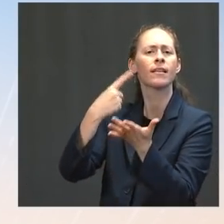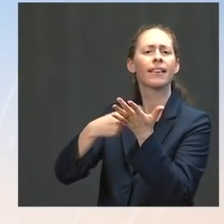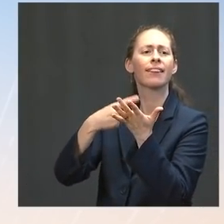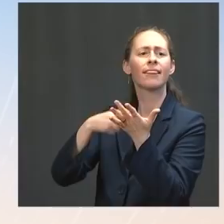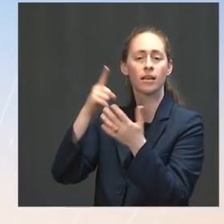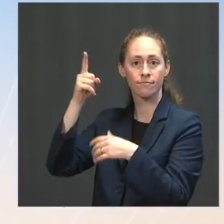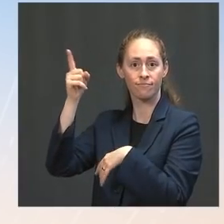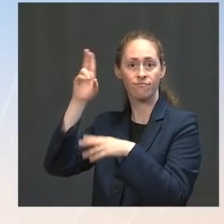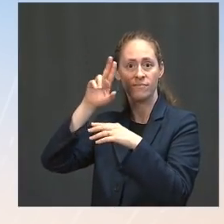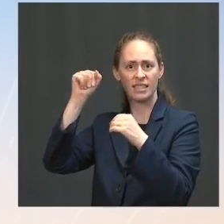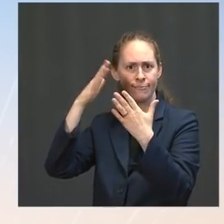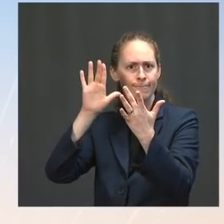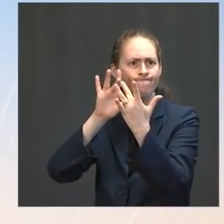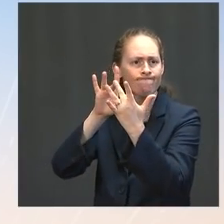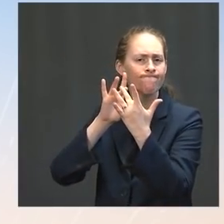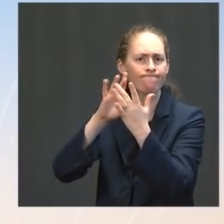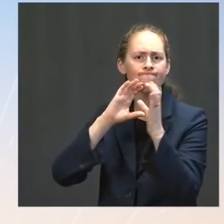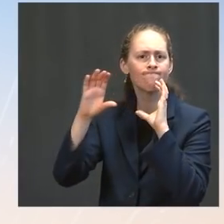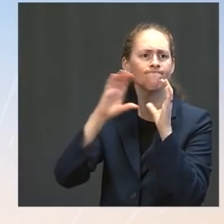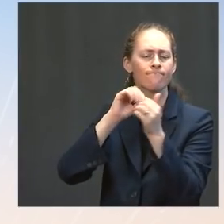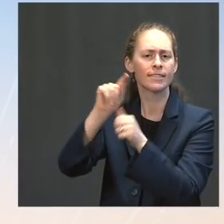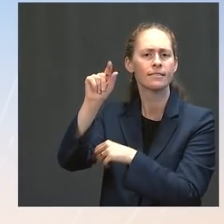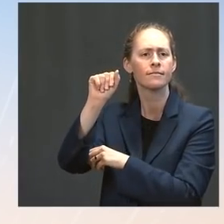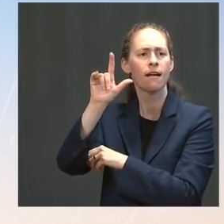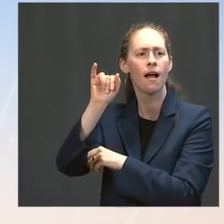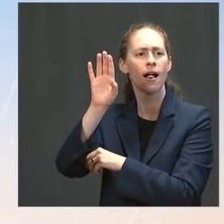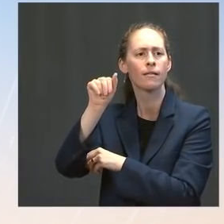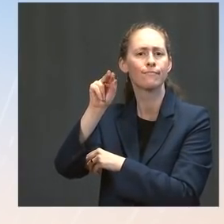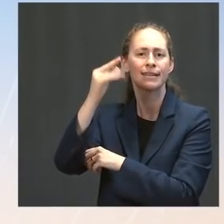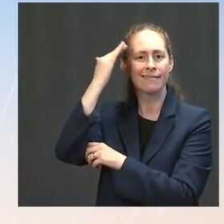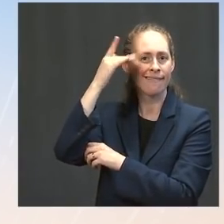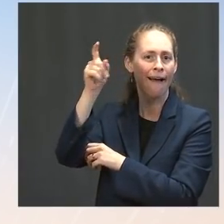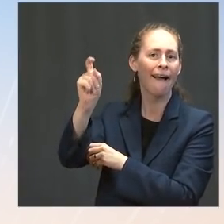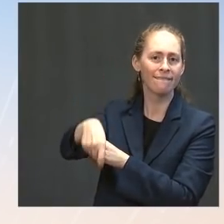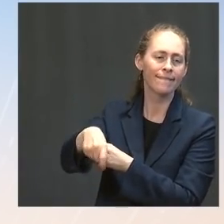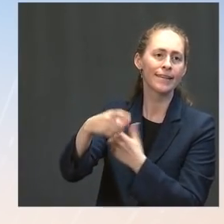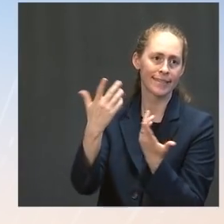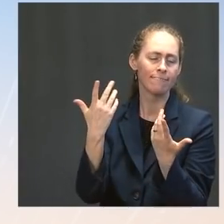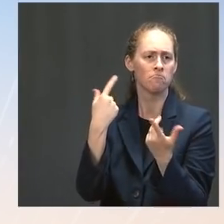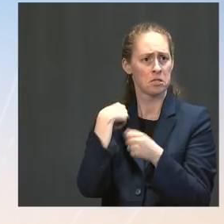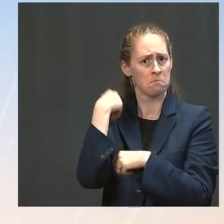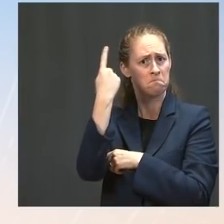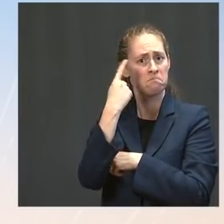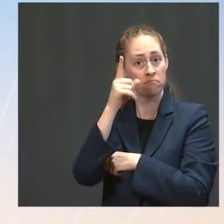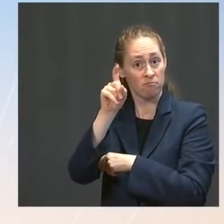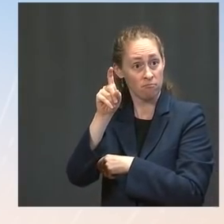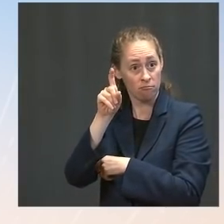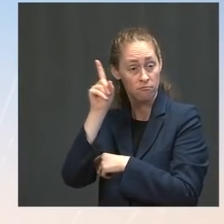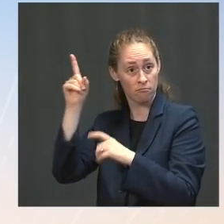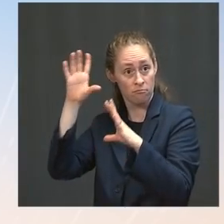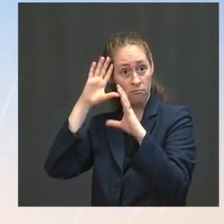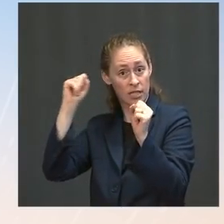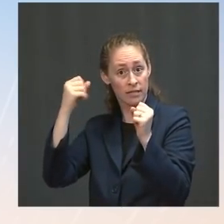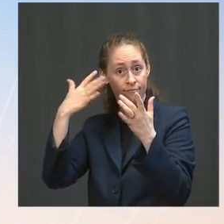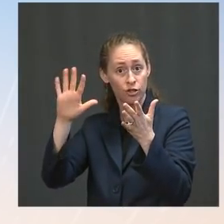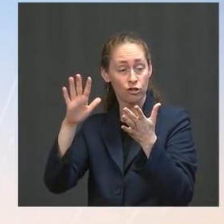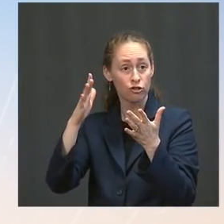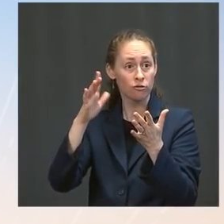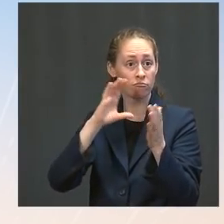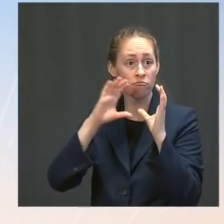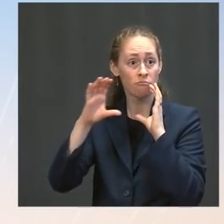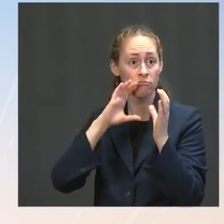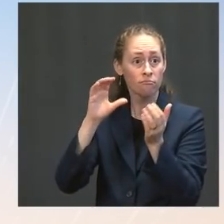our efforts to address the global pandemic to regional security issues, which could include a range of topics, including security within